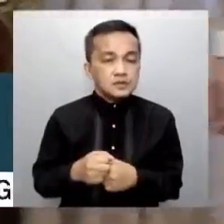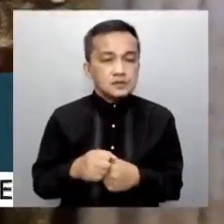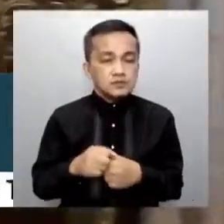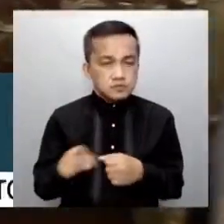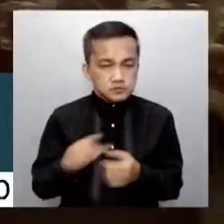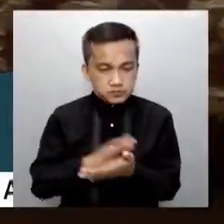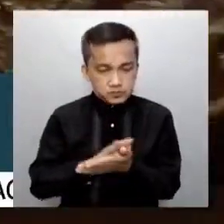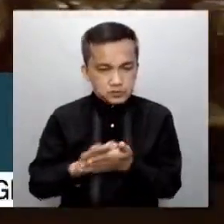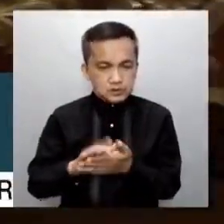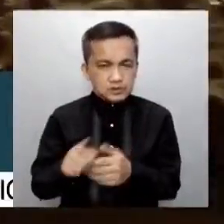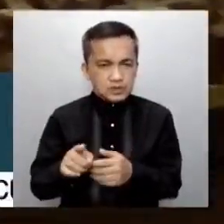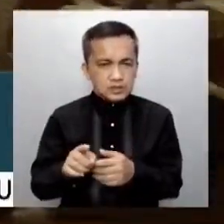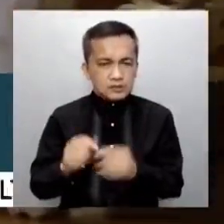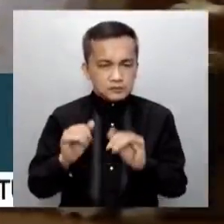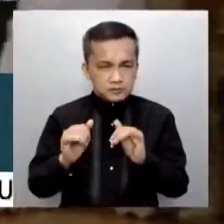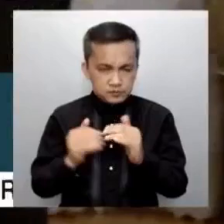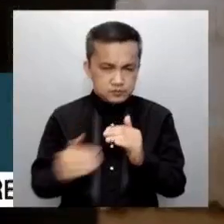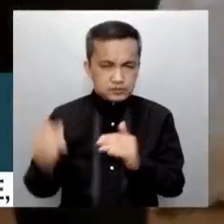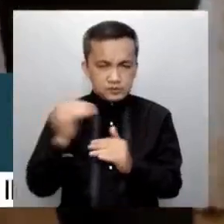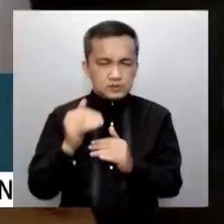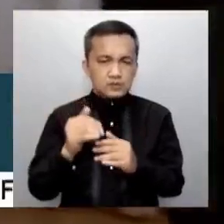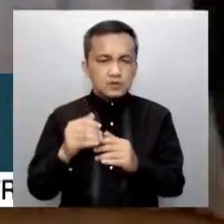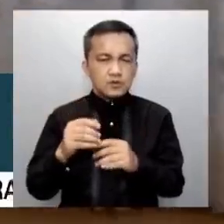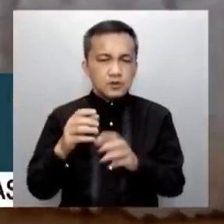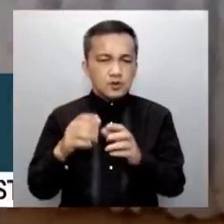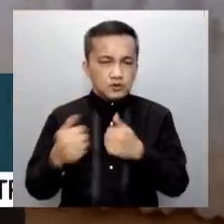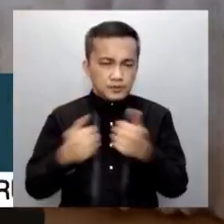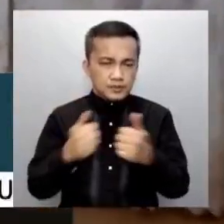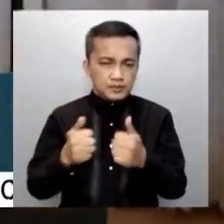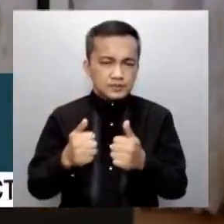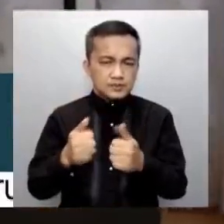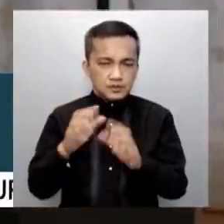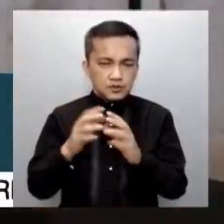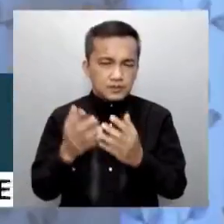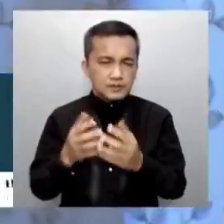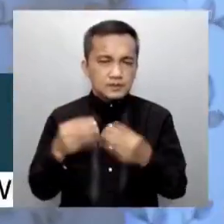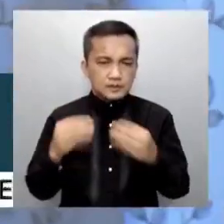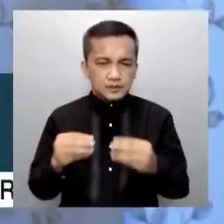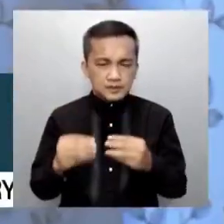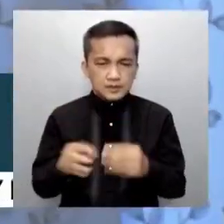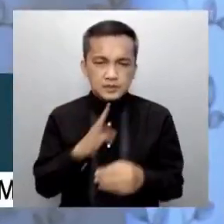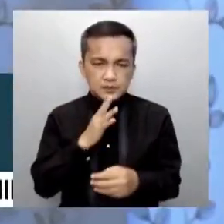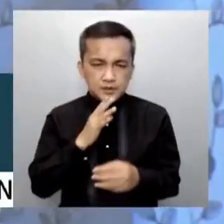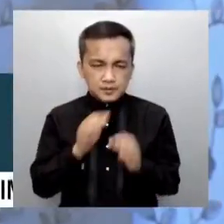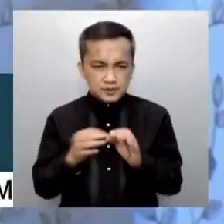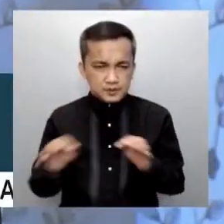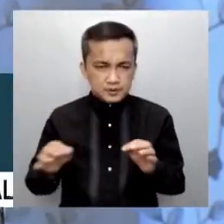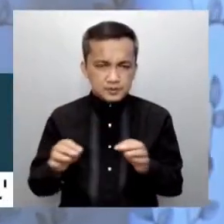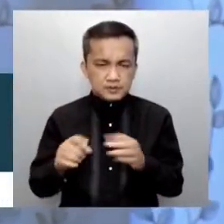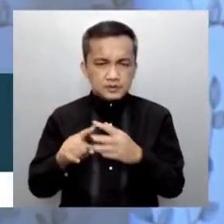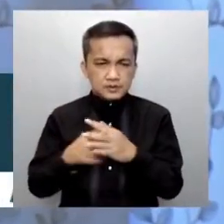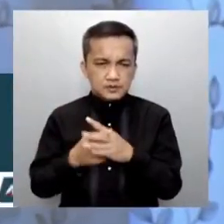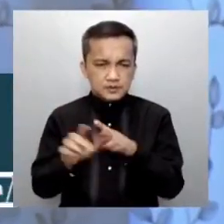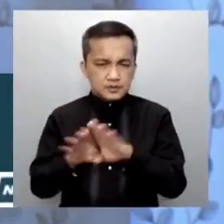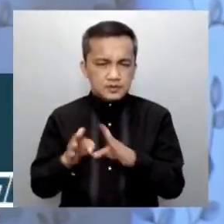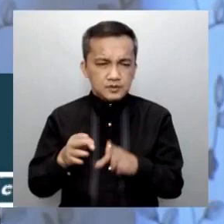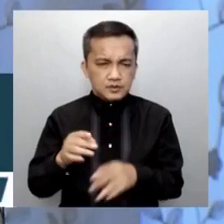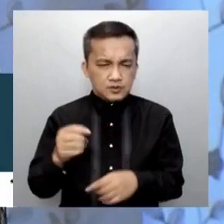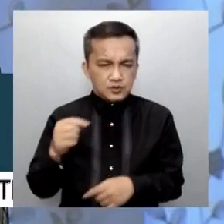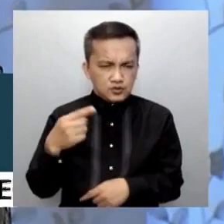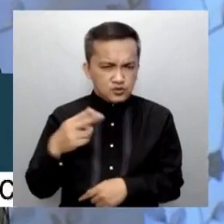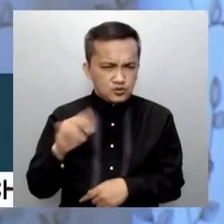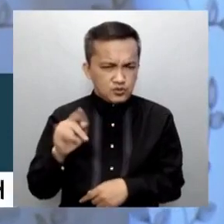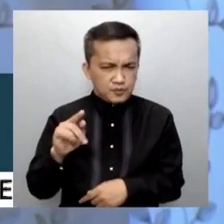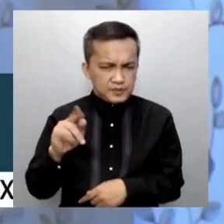remains competitive in the global market. The president made a statement as he led the launch of the Philippines' new GovPH Super App,